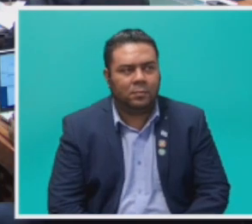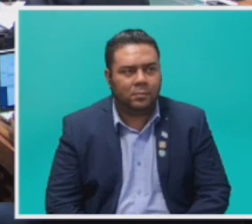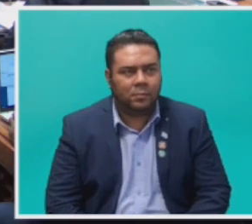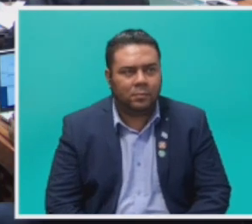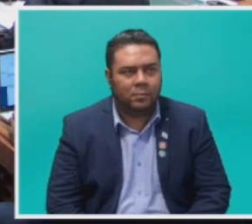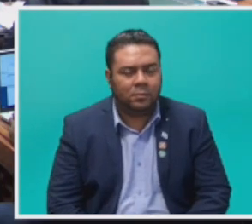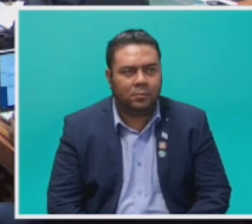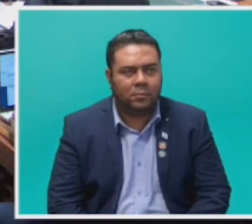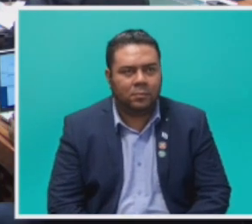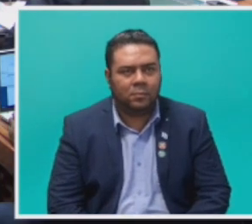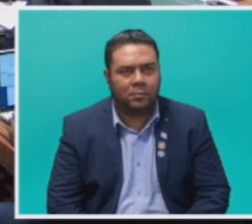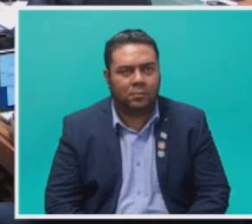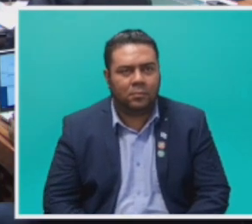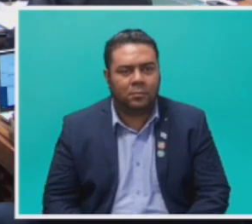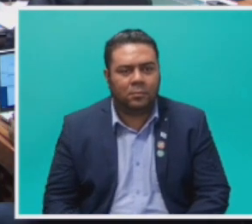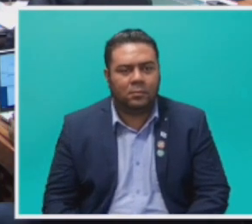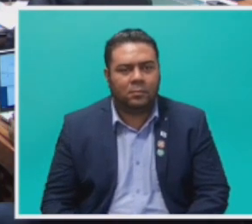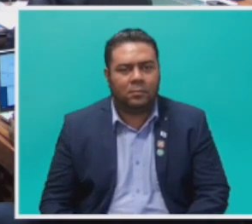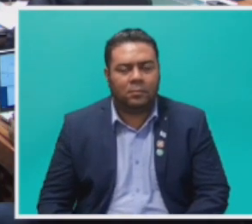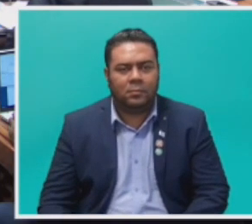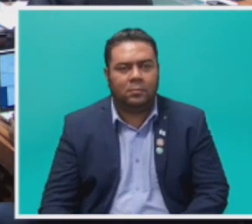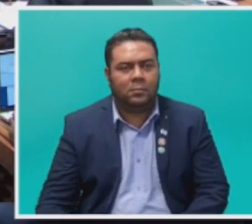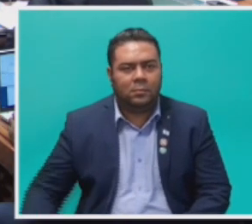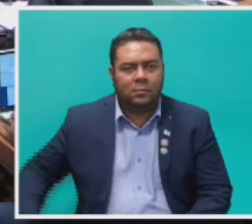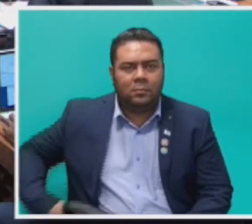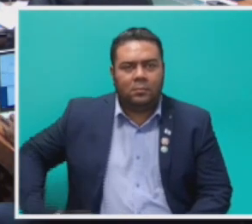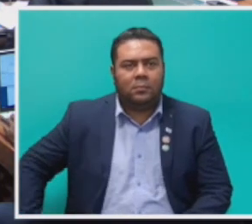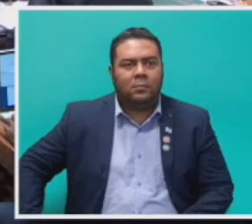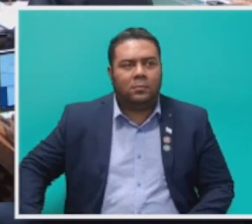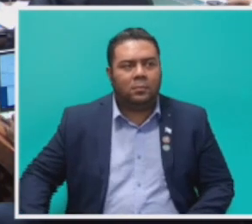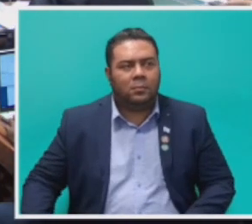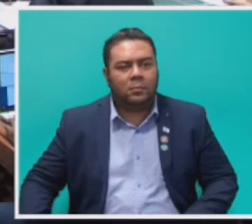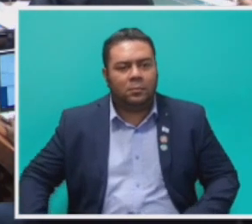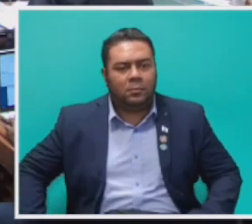And I now invite the Honorable Sashi Kiran to speak on our motion.